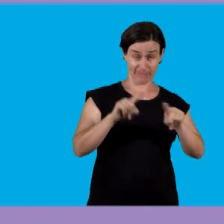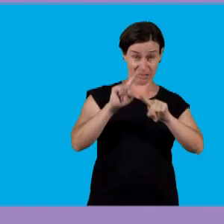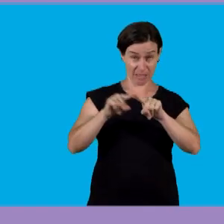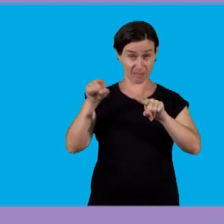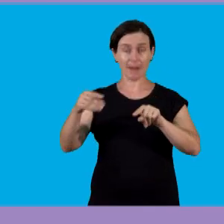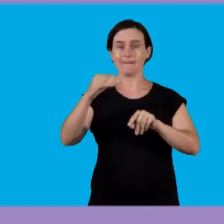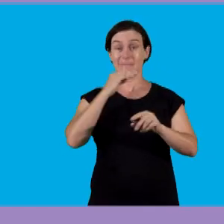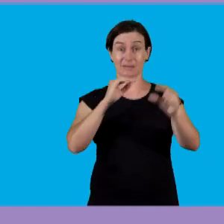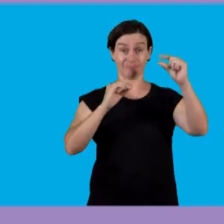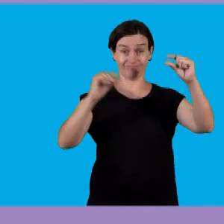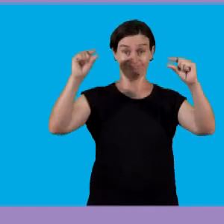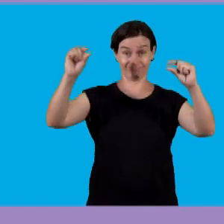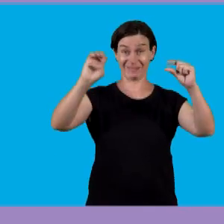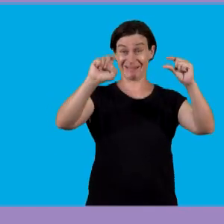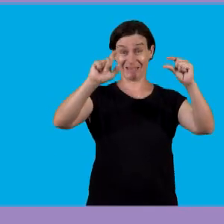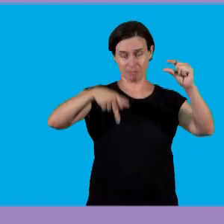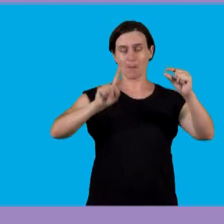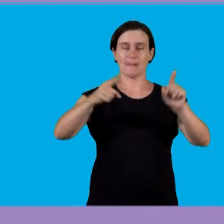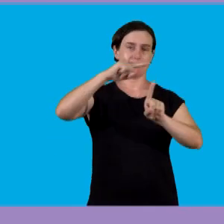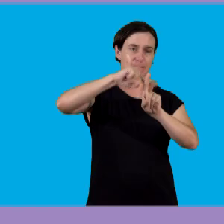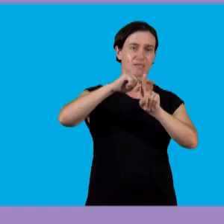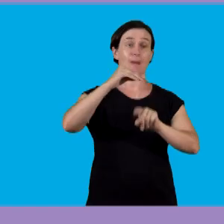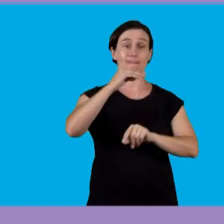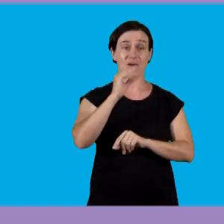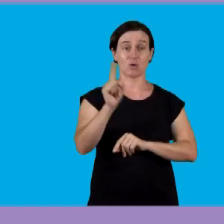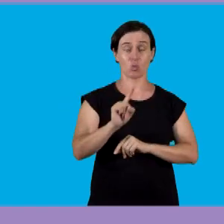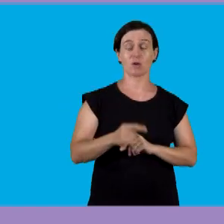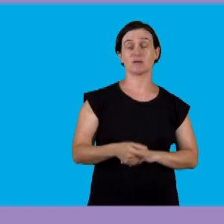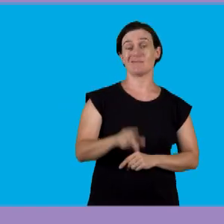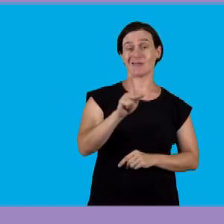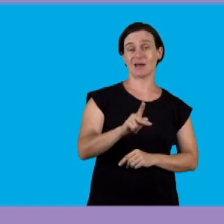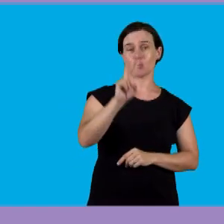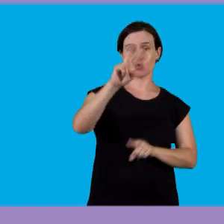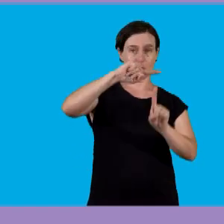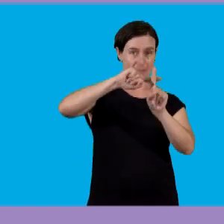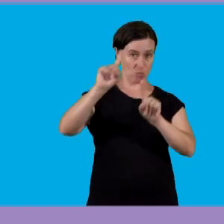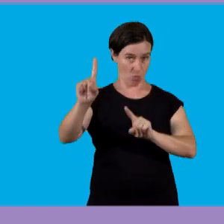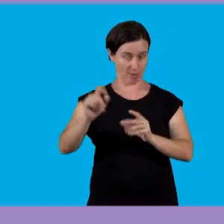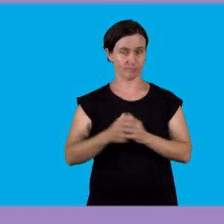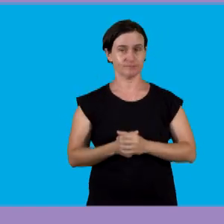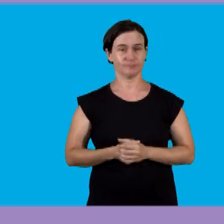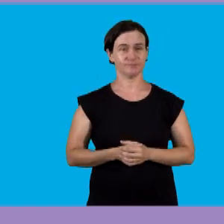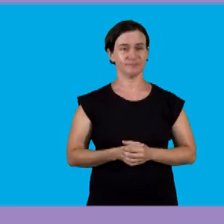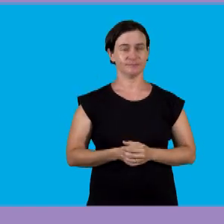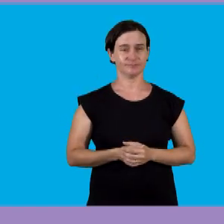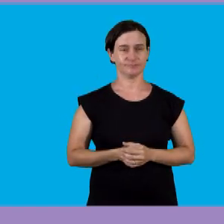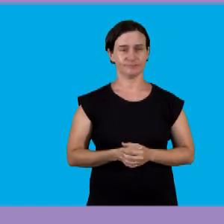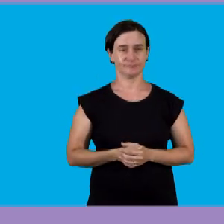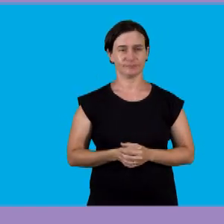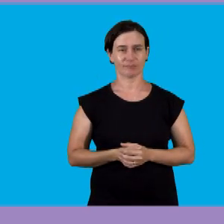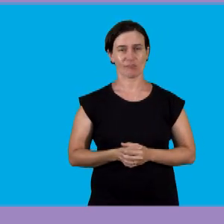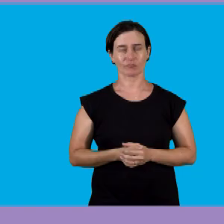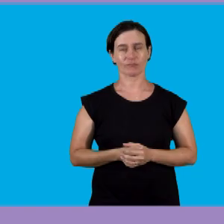to add the exponents. So that is going to be k 2 plus 1, because we know that there is